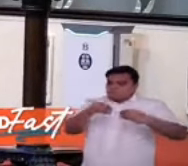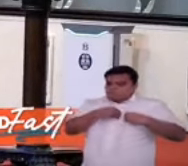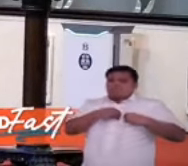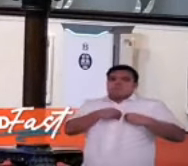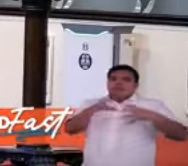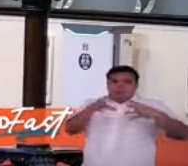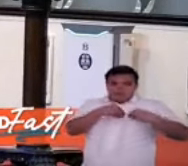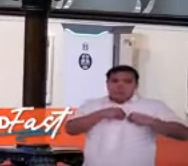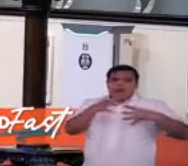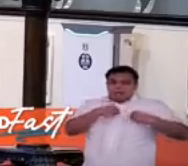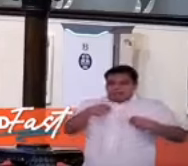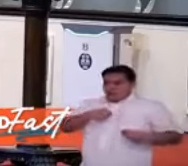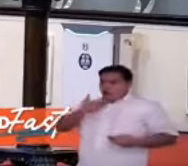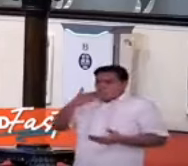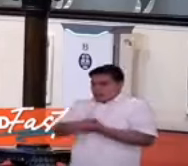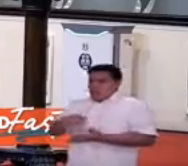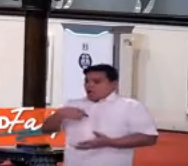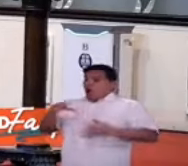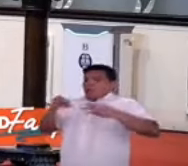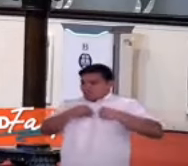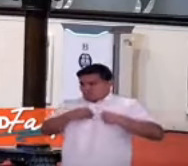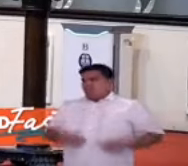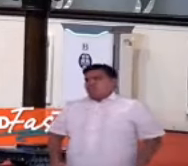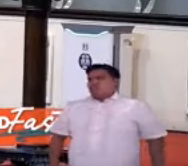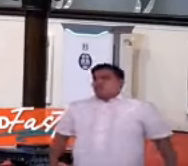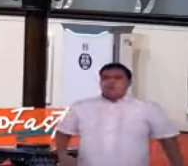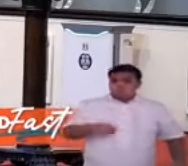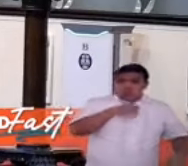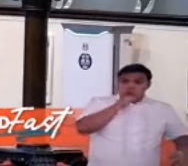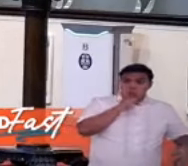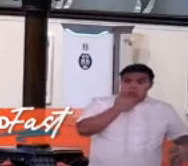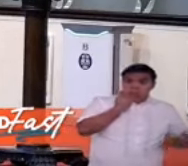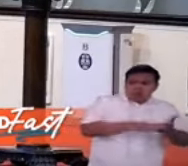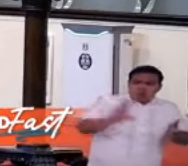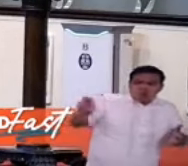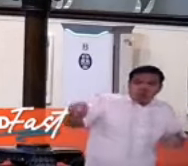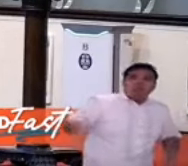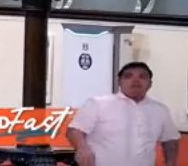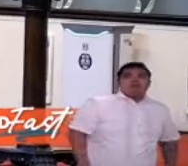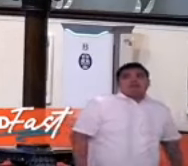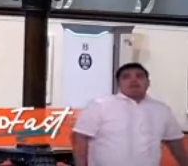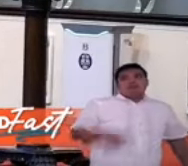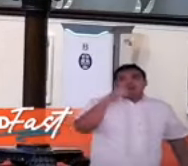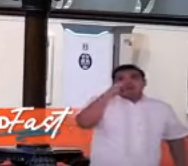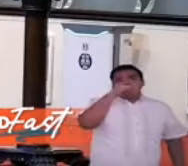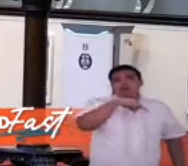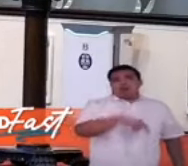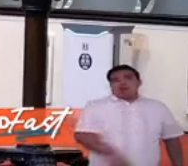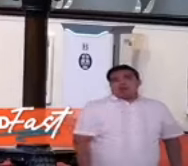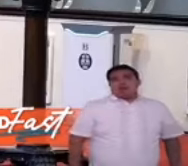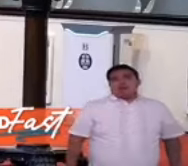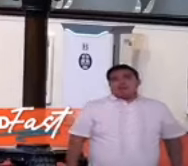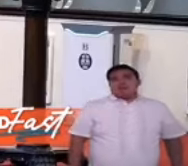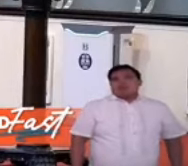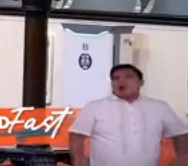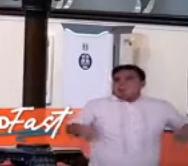that they need spanking, keep your word. Even though parents, I understand that I'm a parent. It's hard, but you